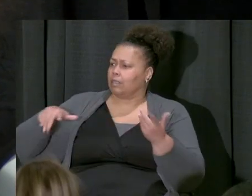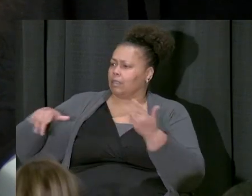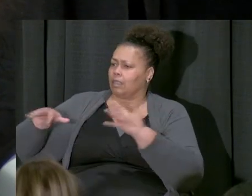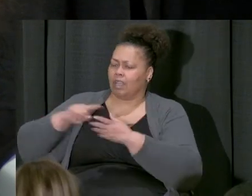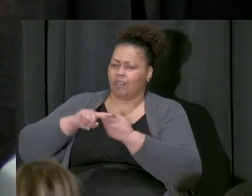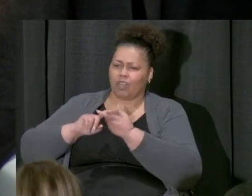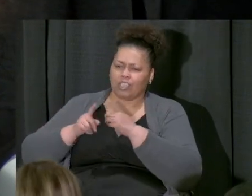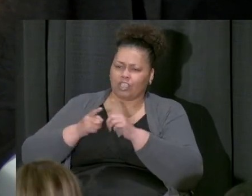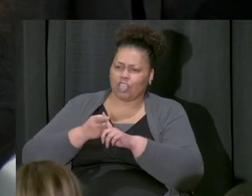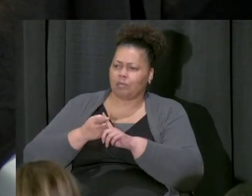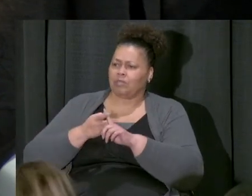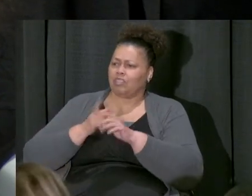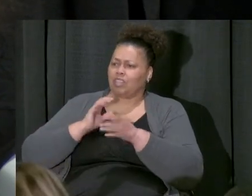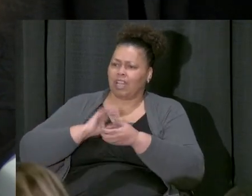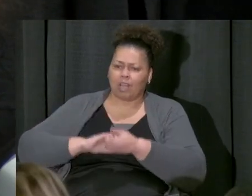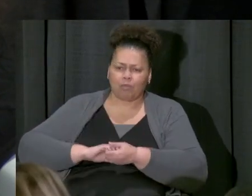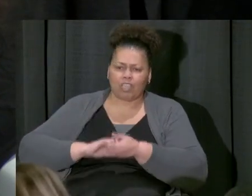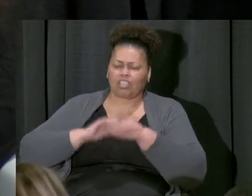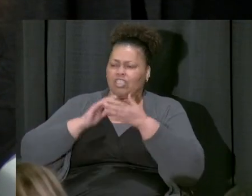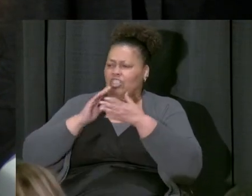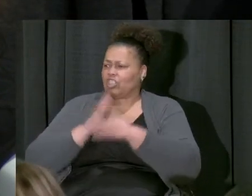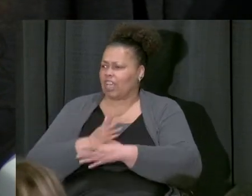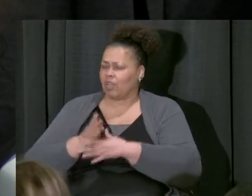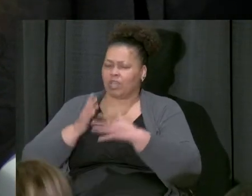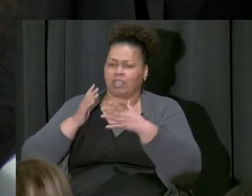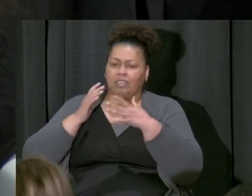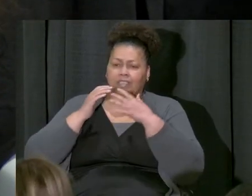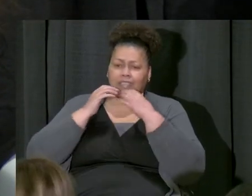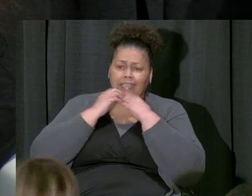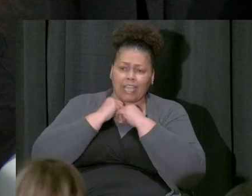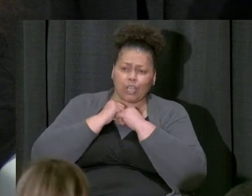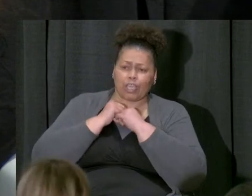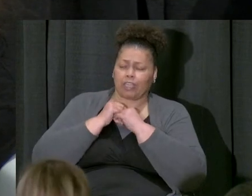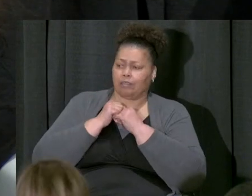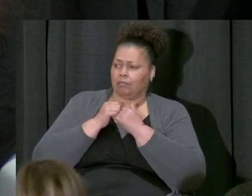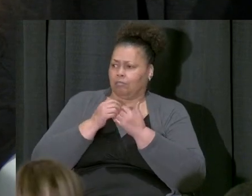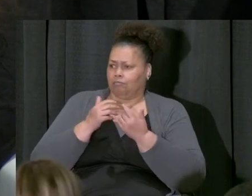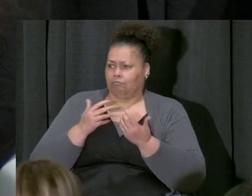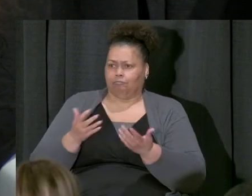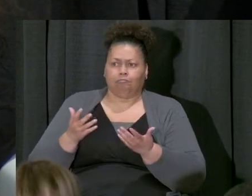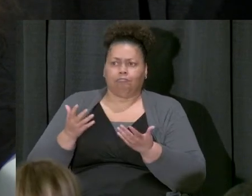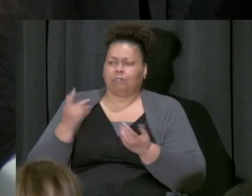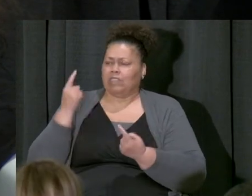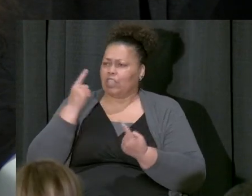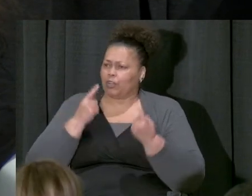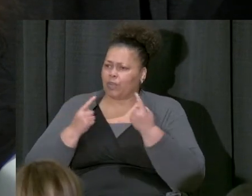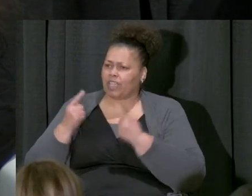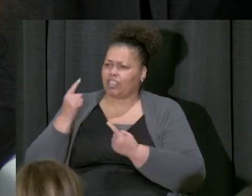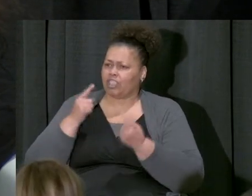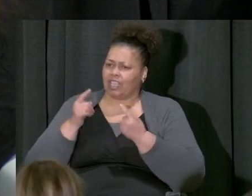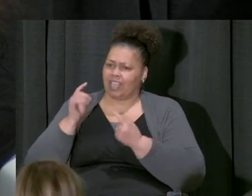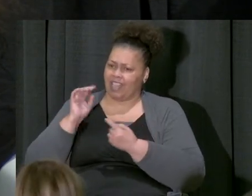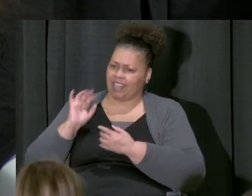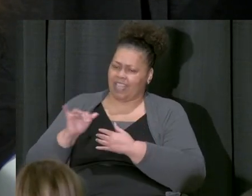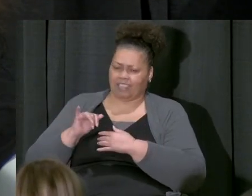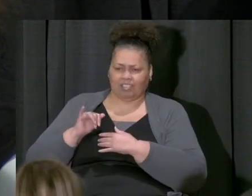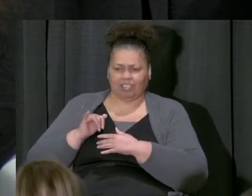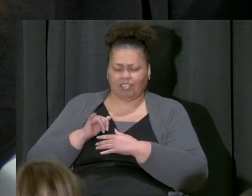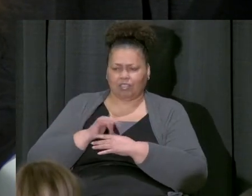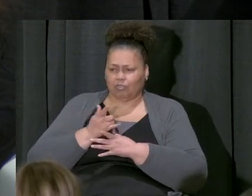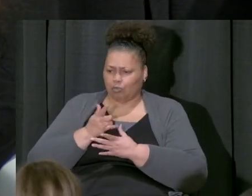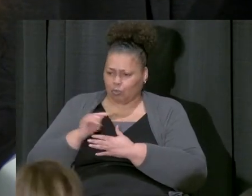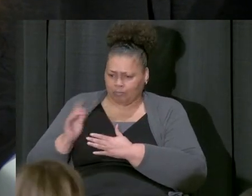the collaboration, the sharing, and also the care that and consideration that's gone into making sure that this